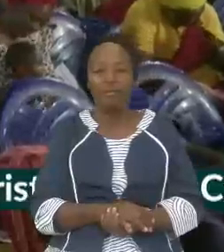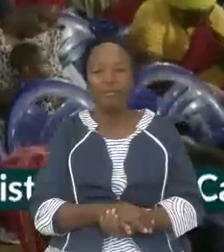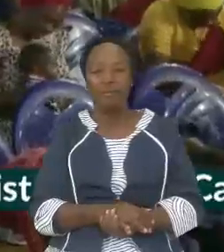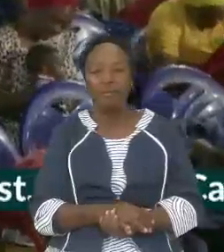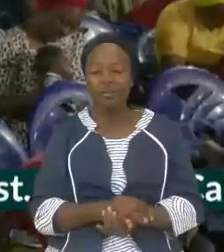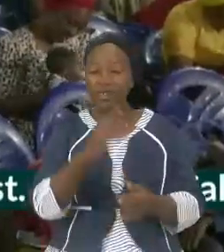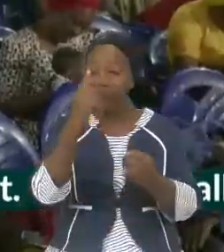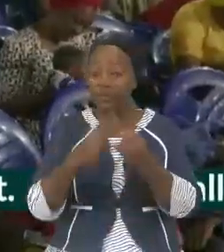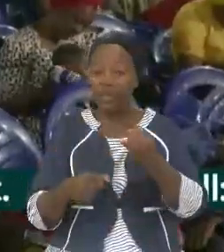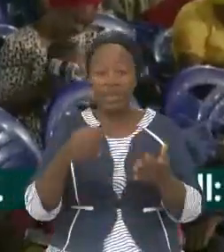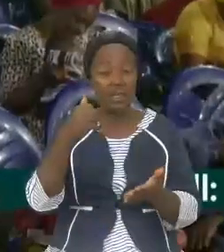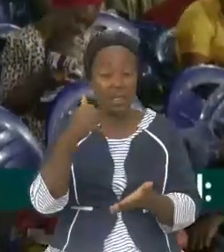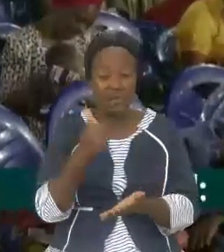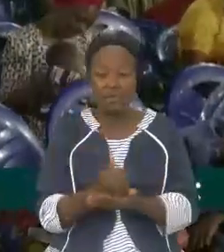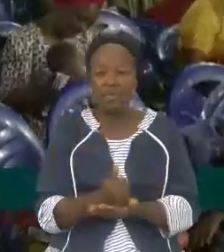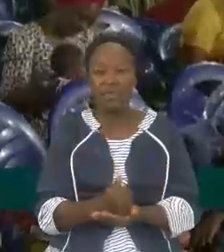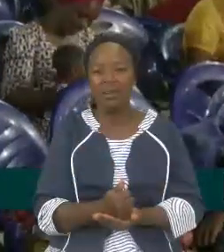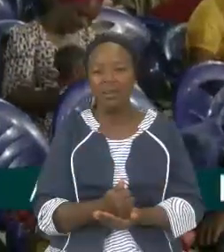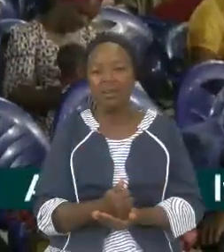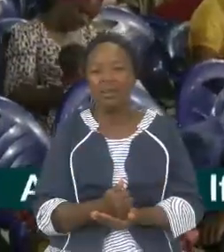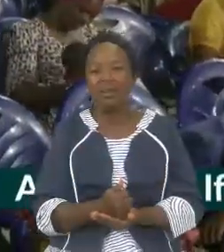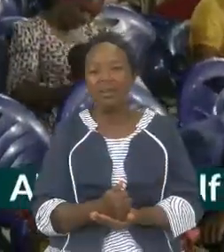final amen,